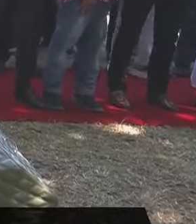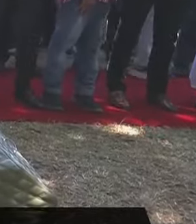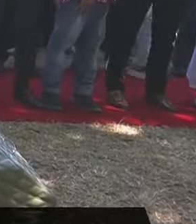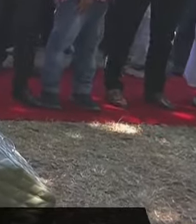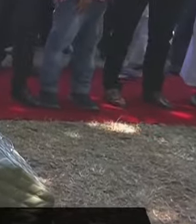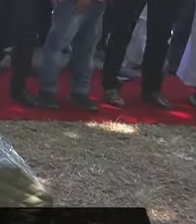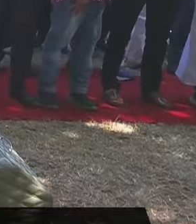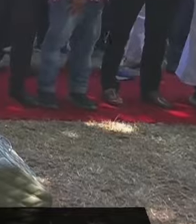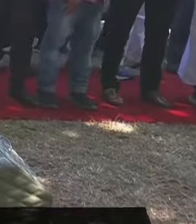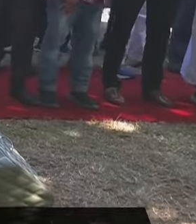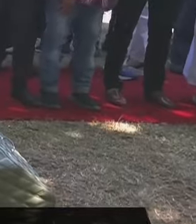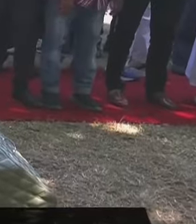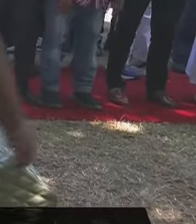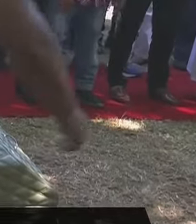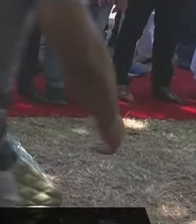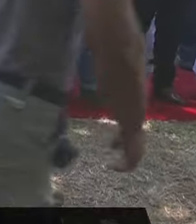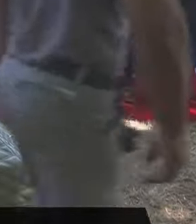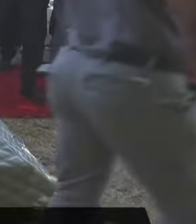suggestion.